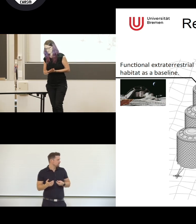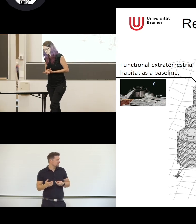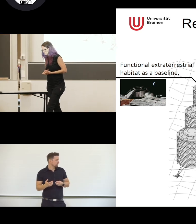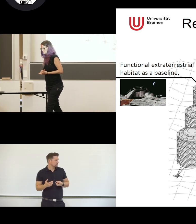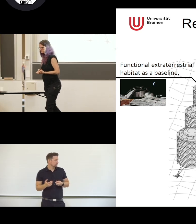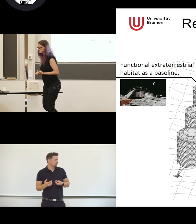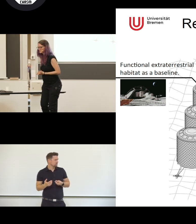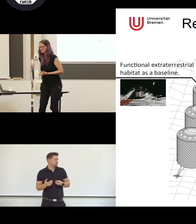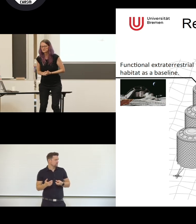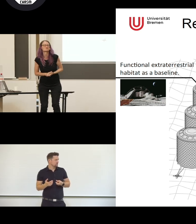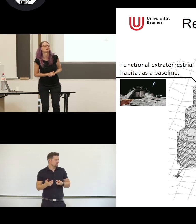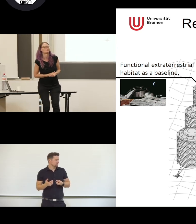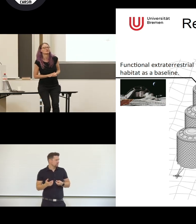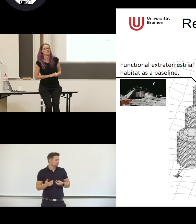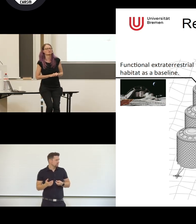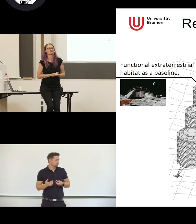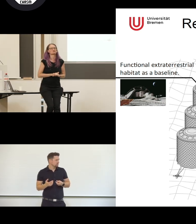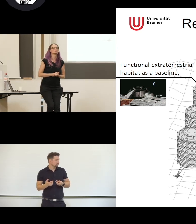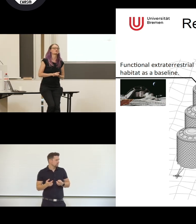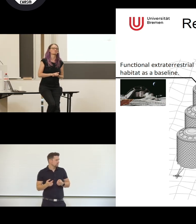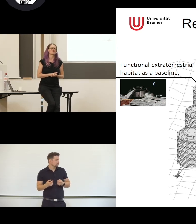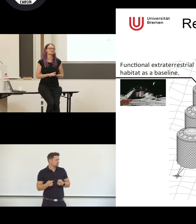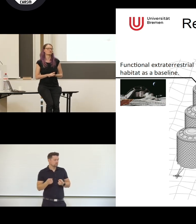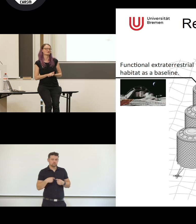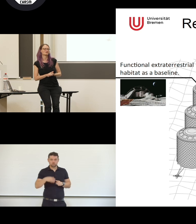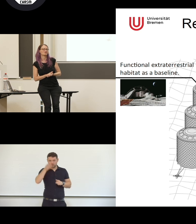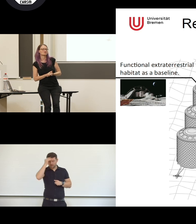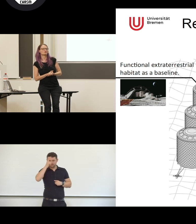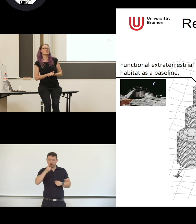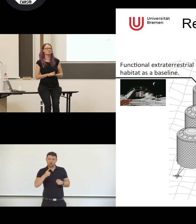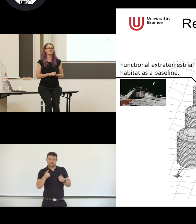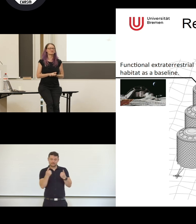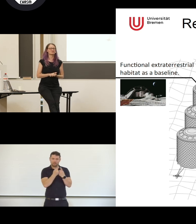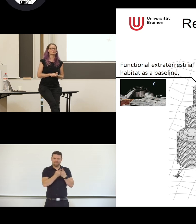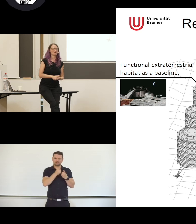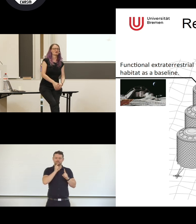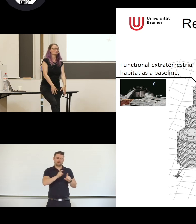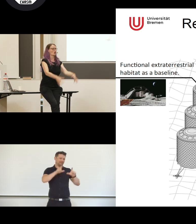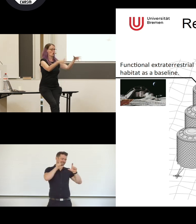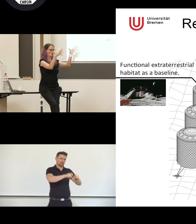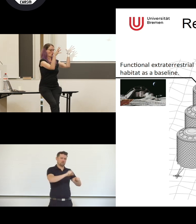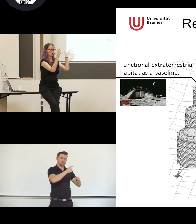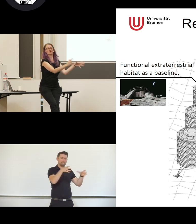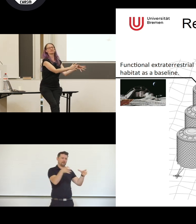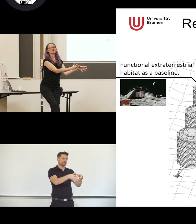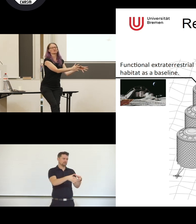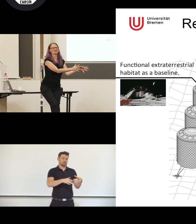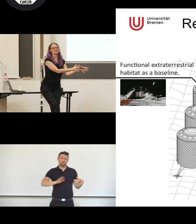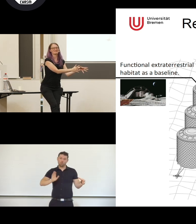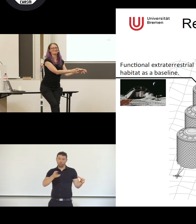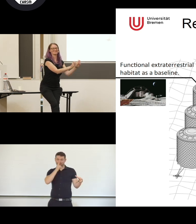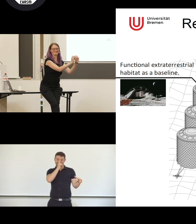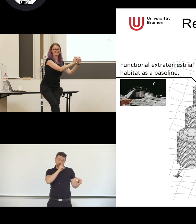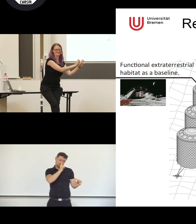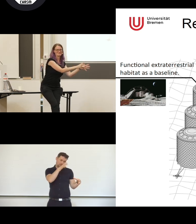Icarus 1 is you have to distribute your supplies. It's a very bad idea to have all your kitchen